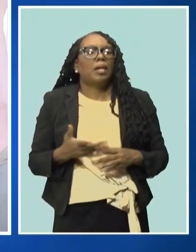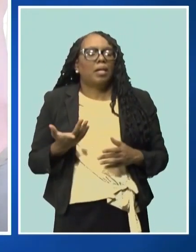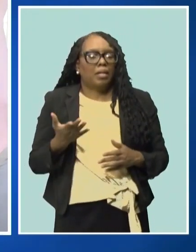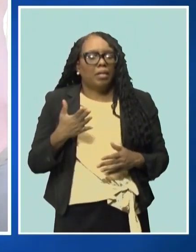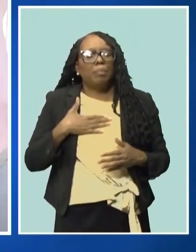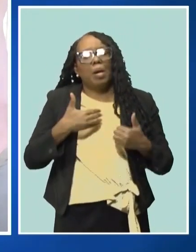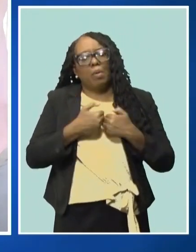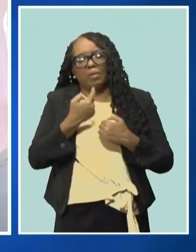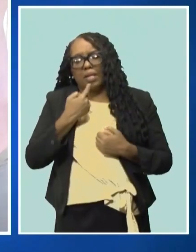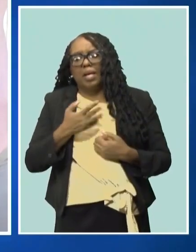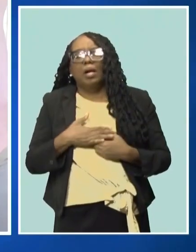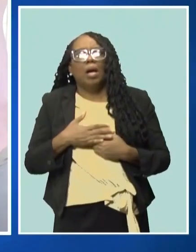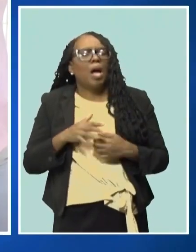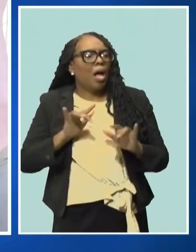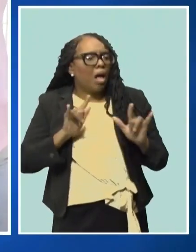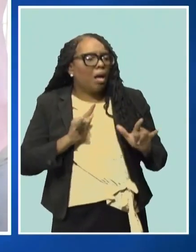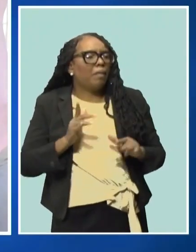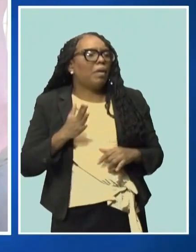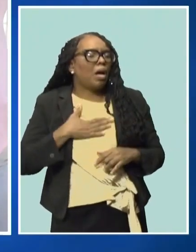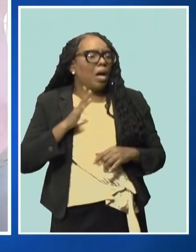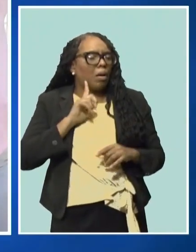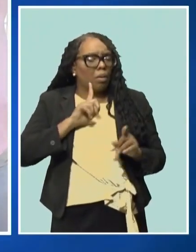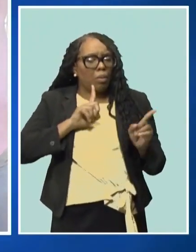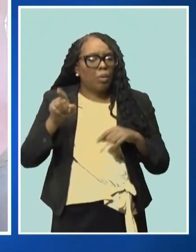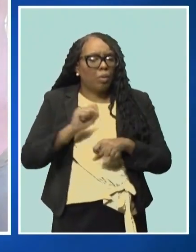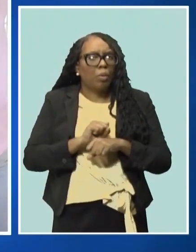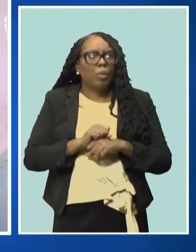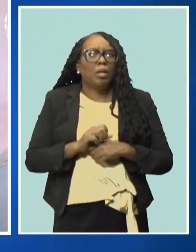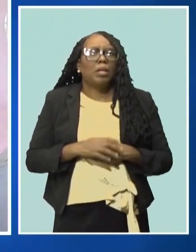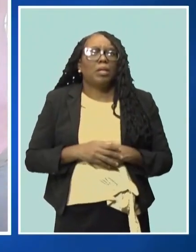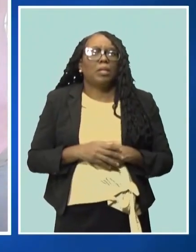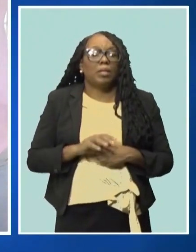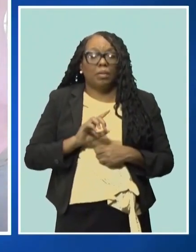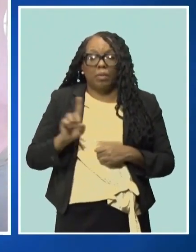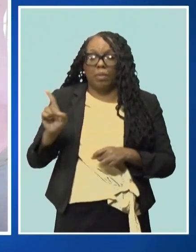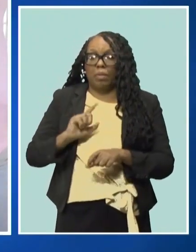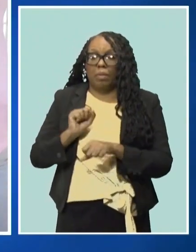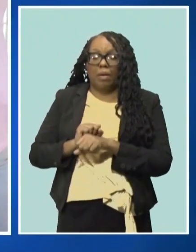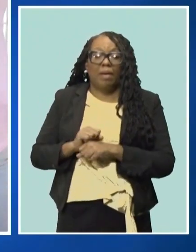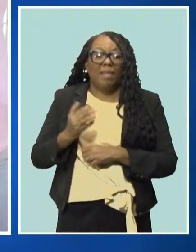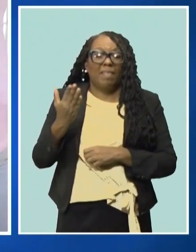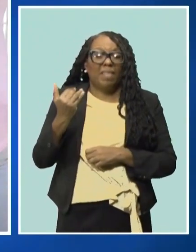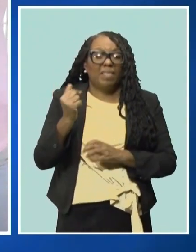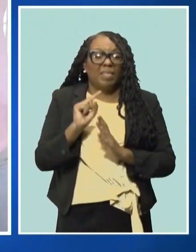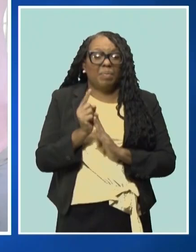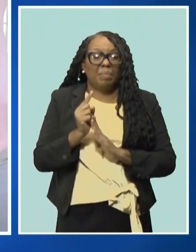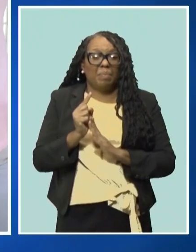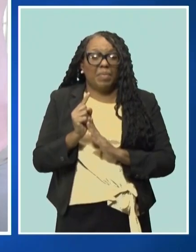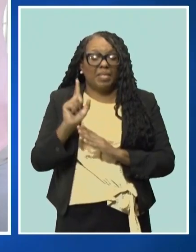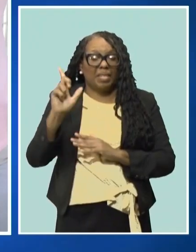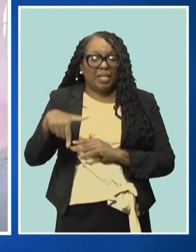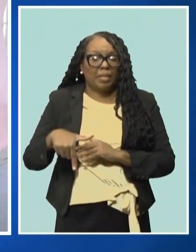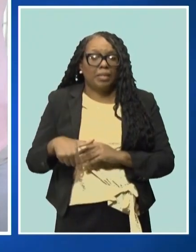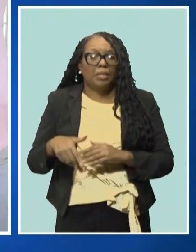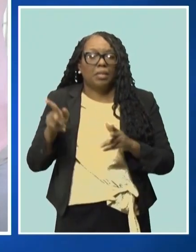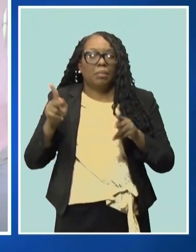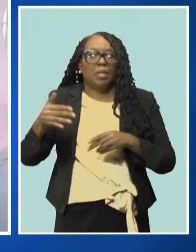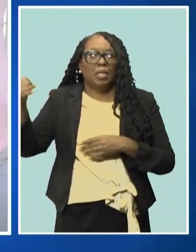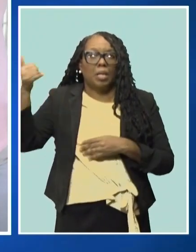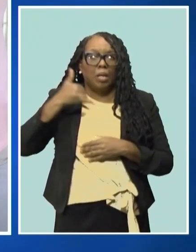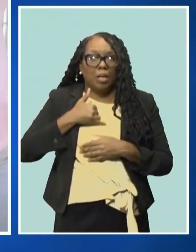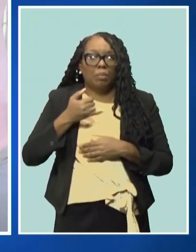okay. So he said, love you. I said, love you too. And 15 minutes after, I get a call that he fall off